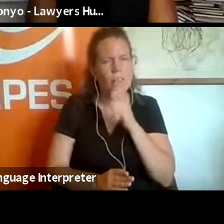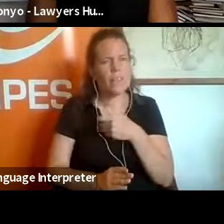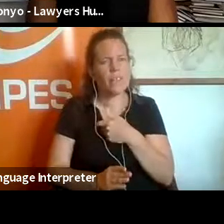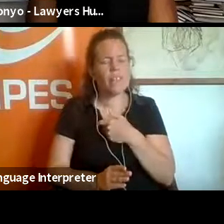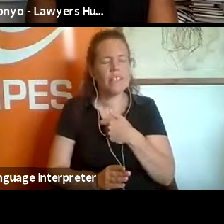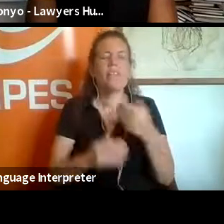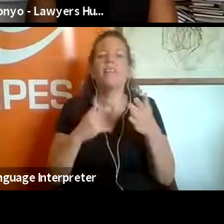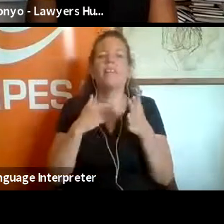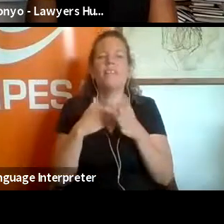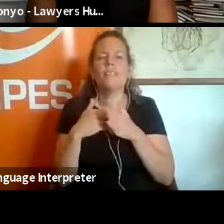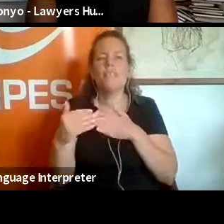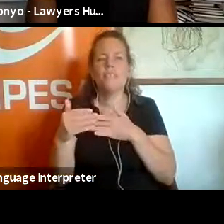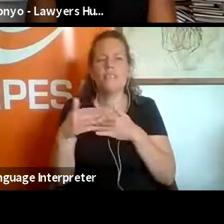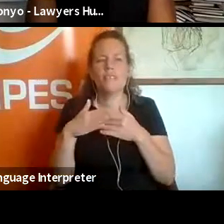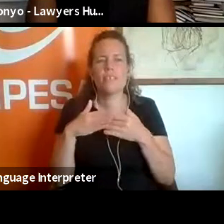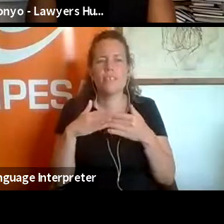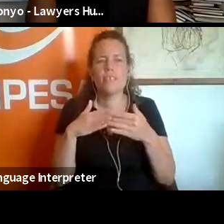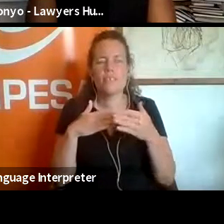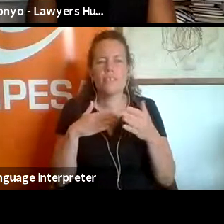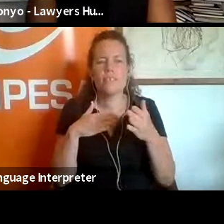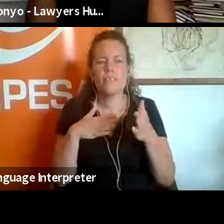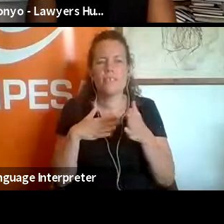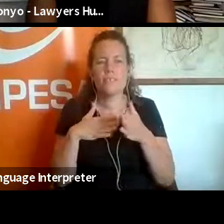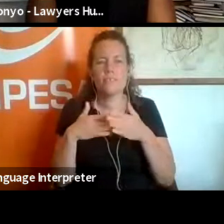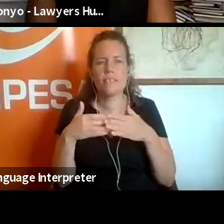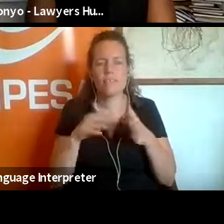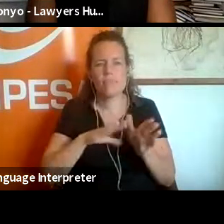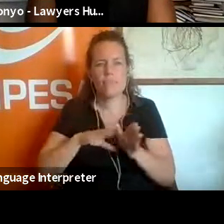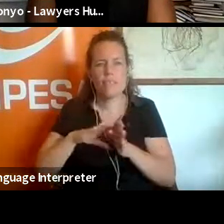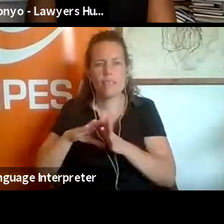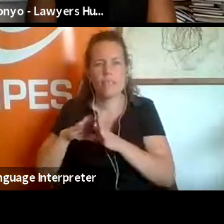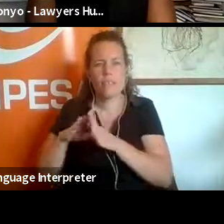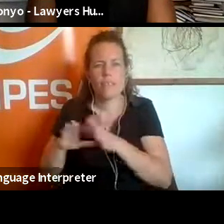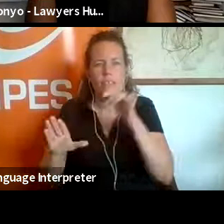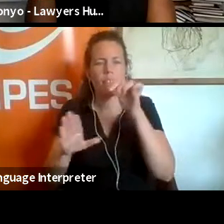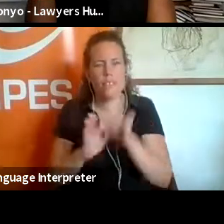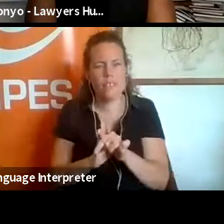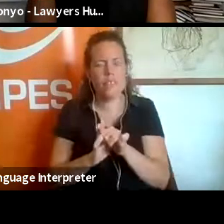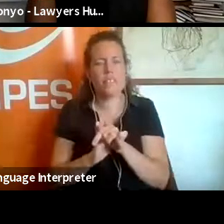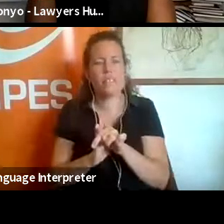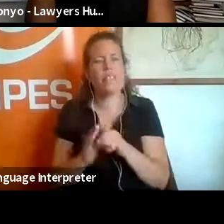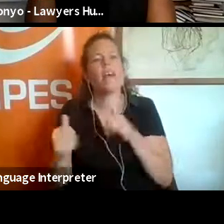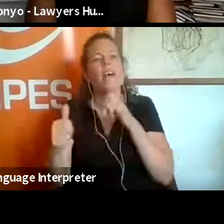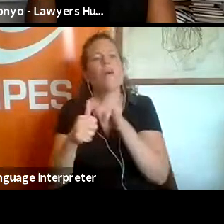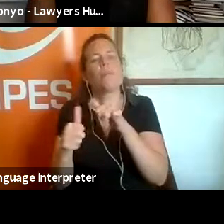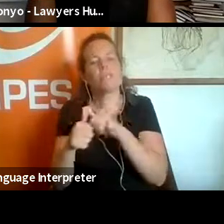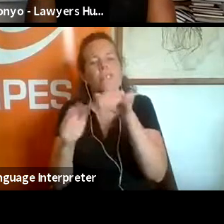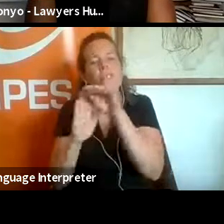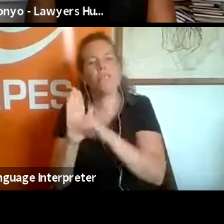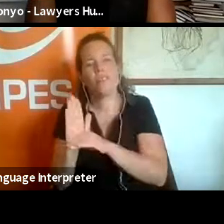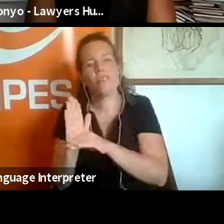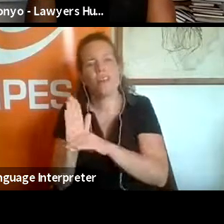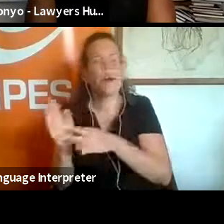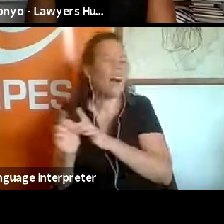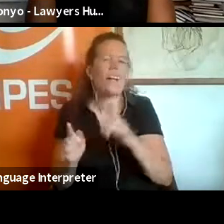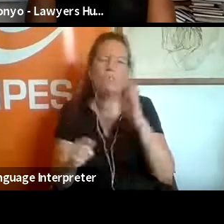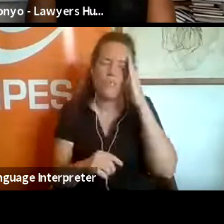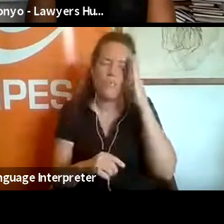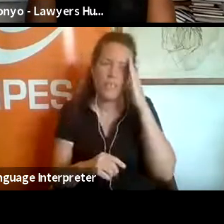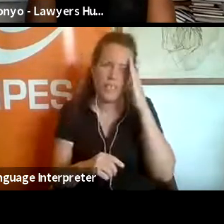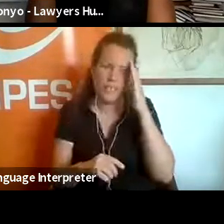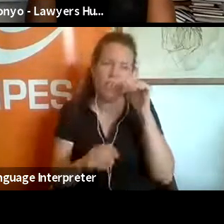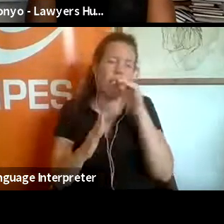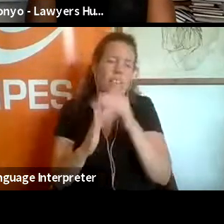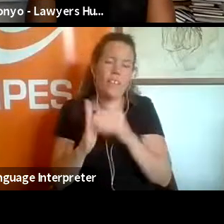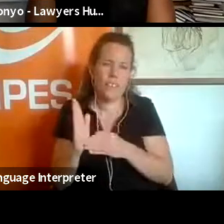regardless of this application of international human rights law, I'm not the first person who would think international human rights law should apply,